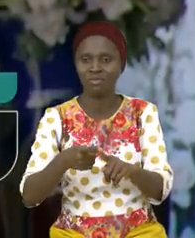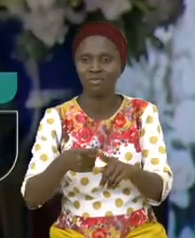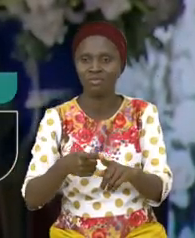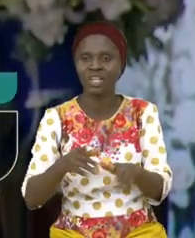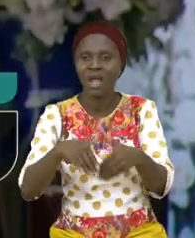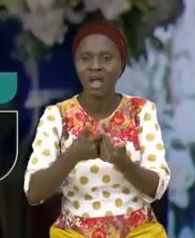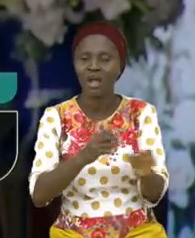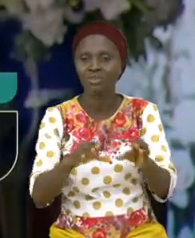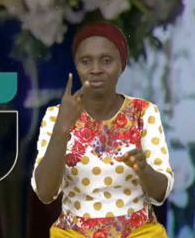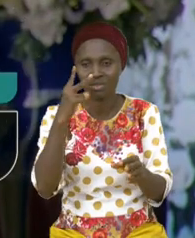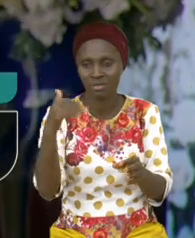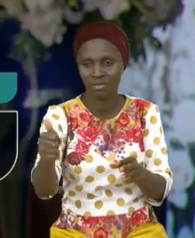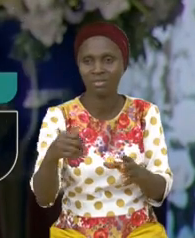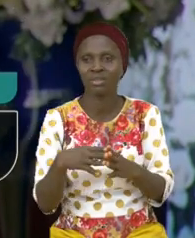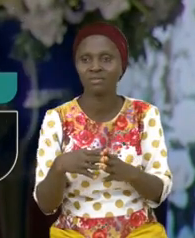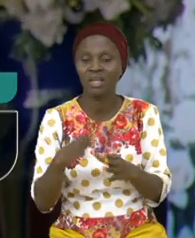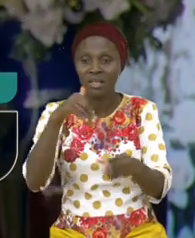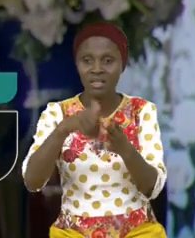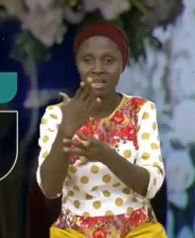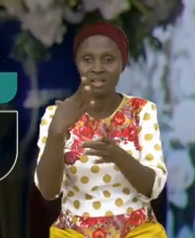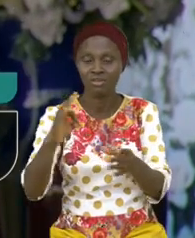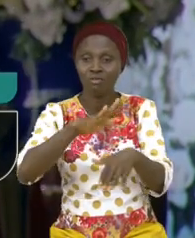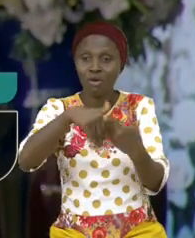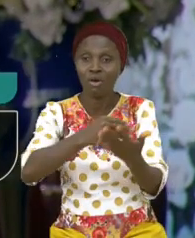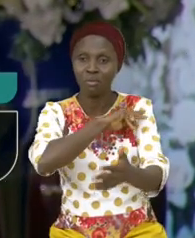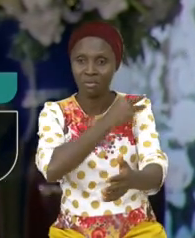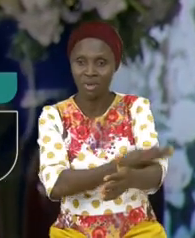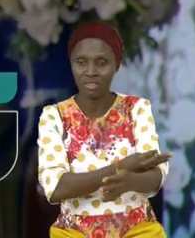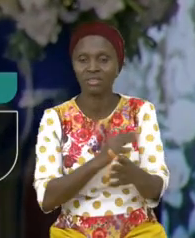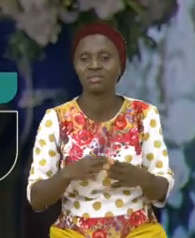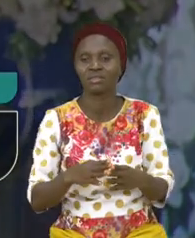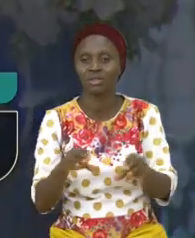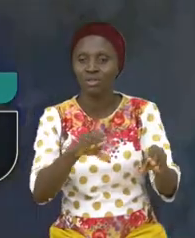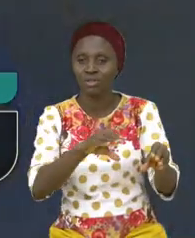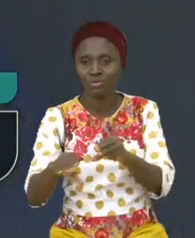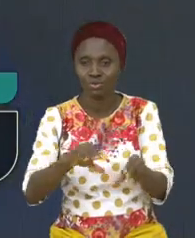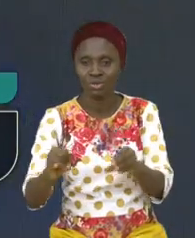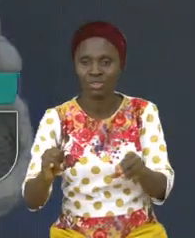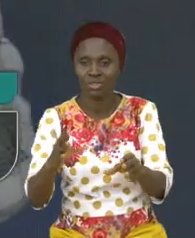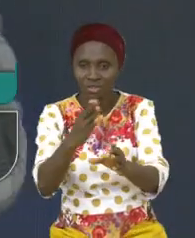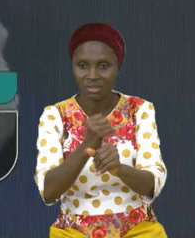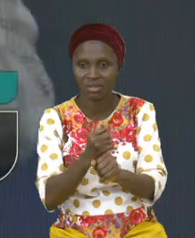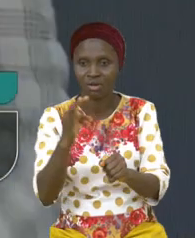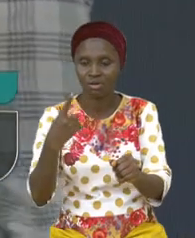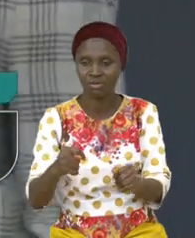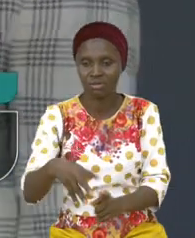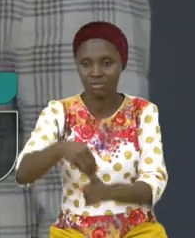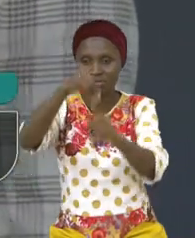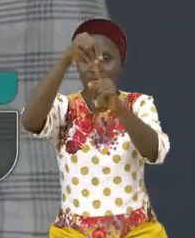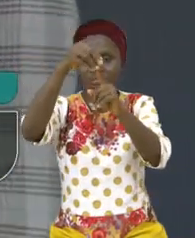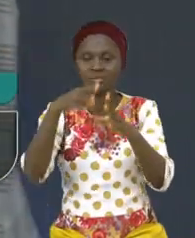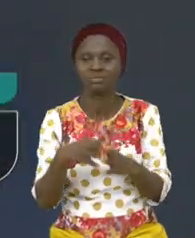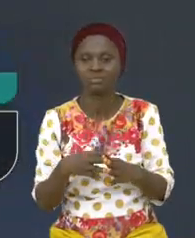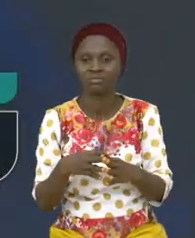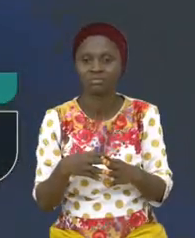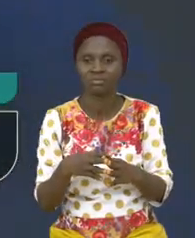into the hands of the Almighty? Exploits of the extraordinary. Look at Daniel